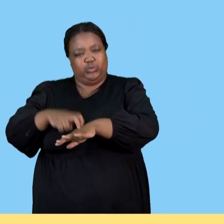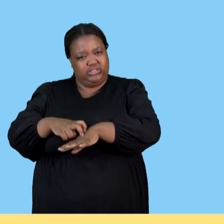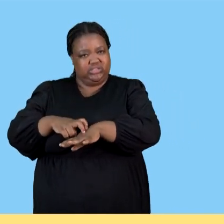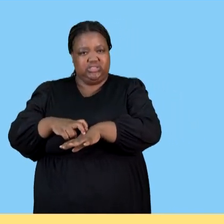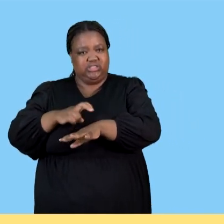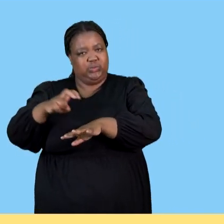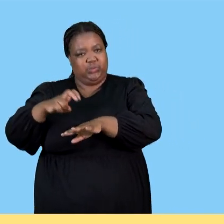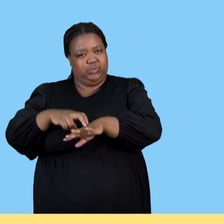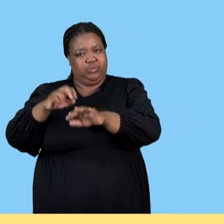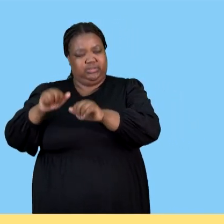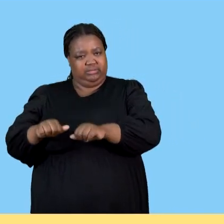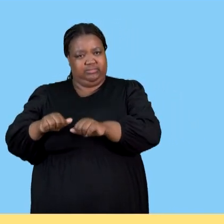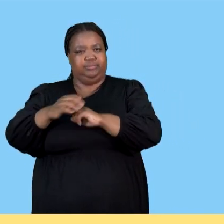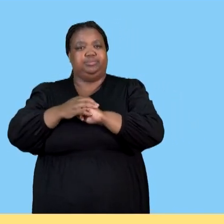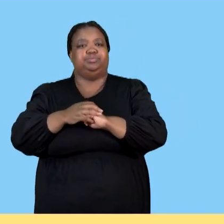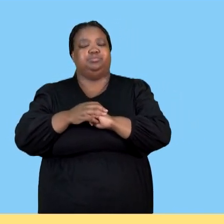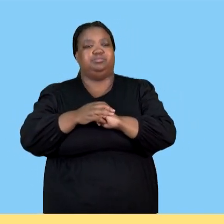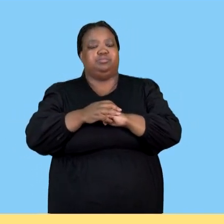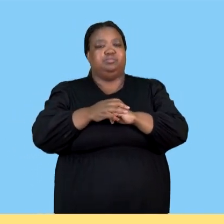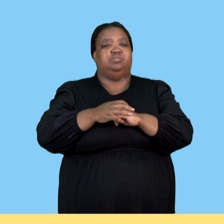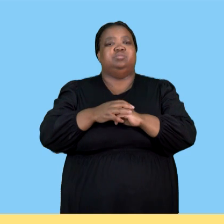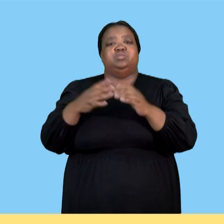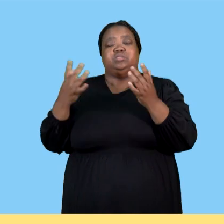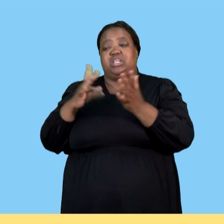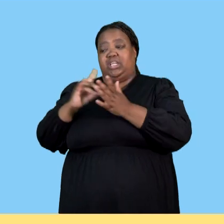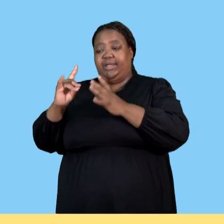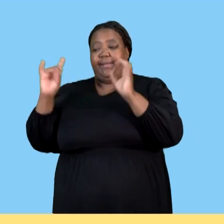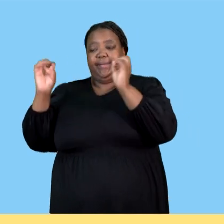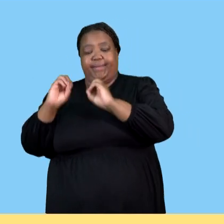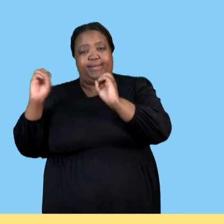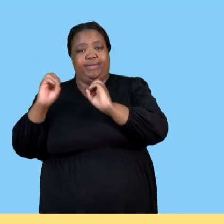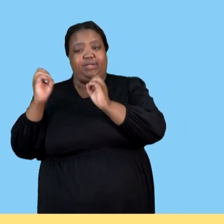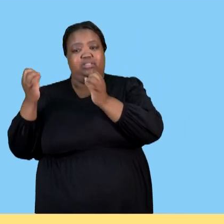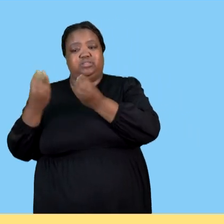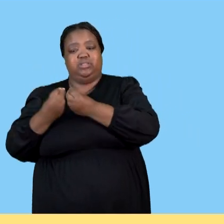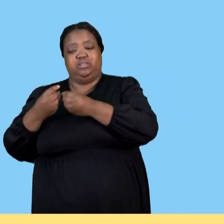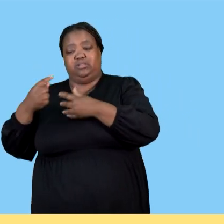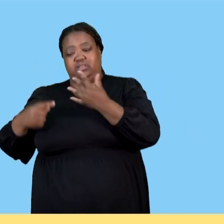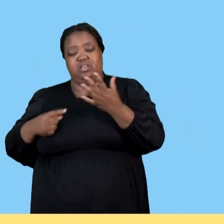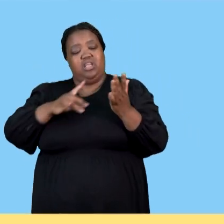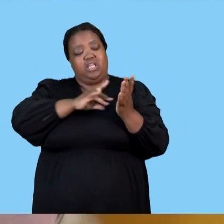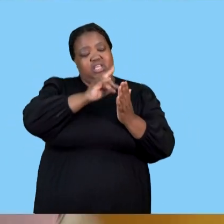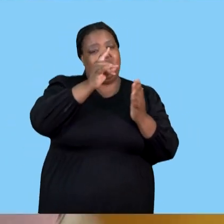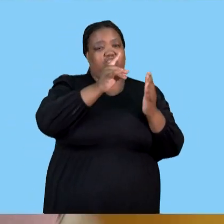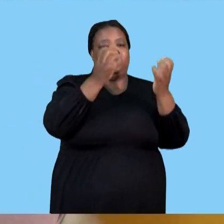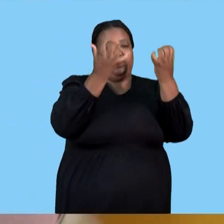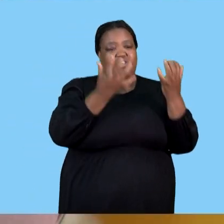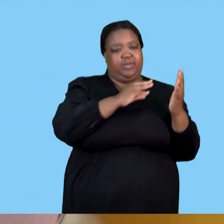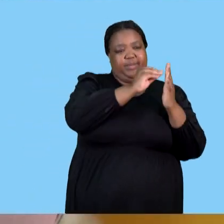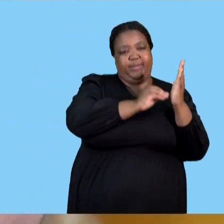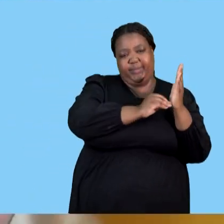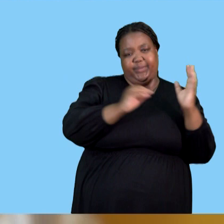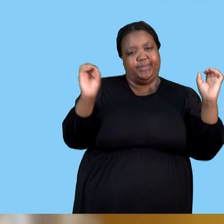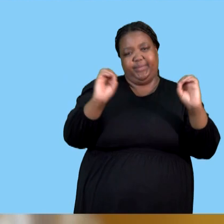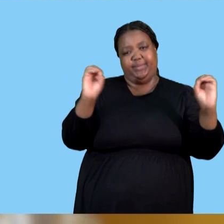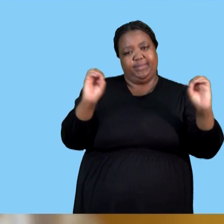cash, non-cash items. And these non-cash items will not be recorded in the cash budget.